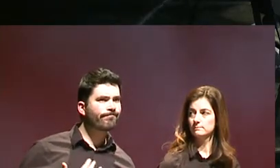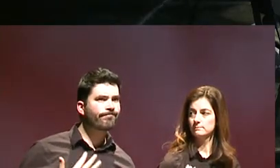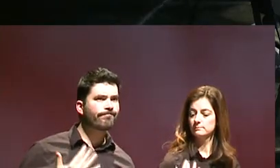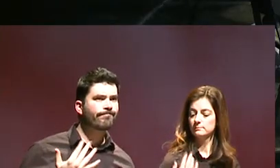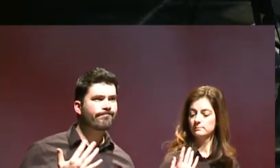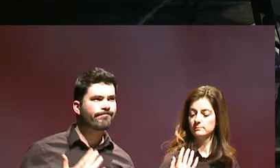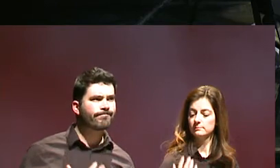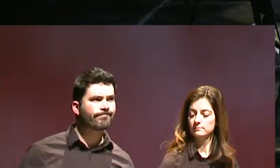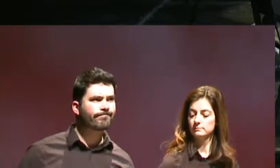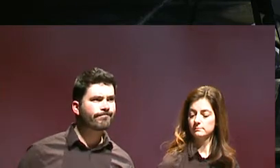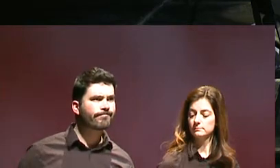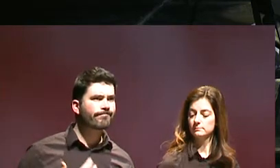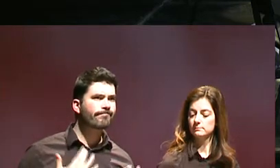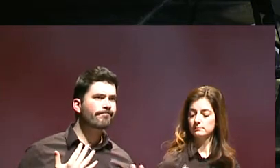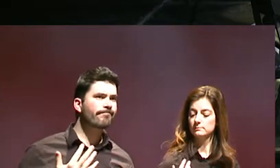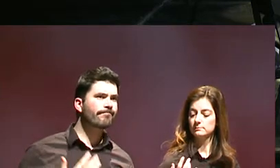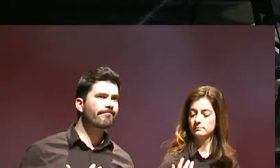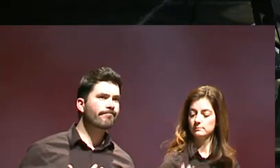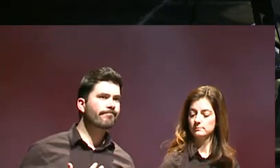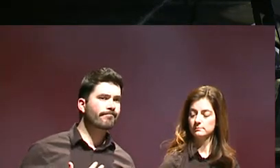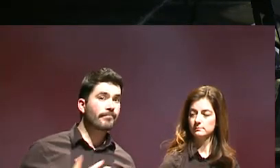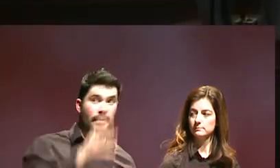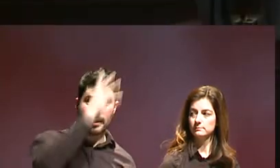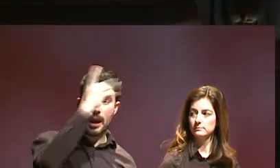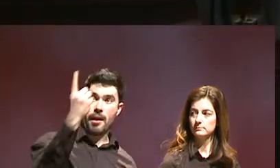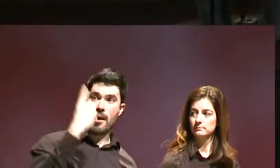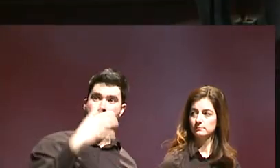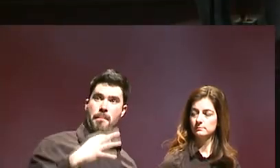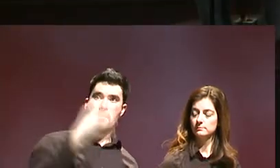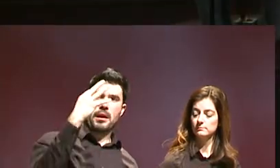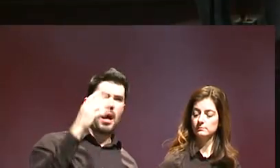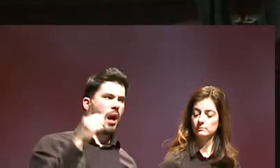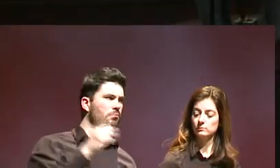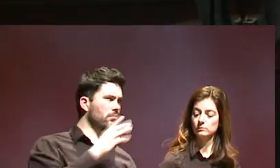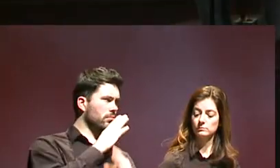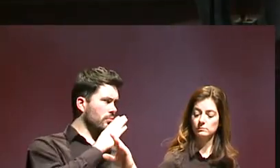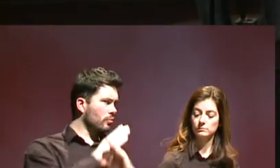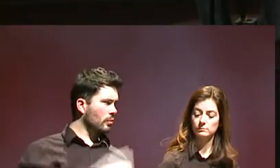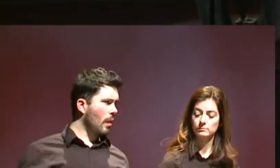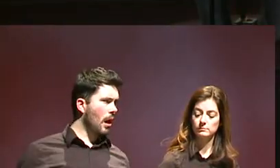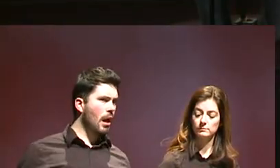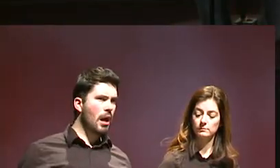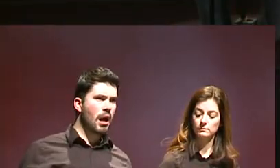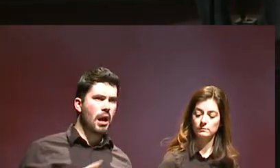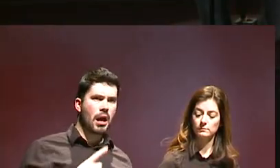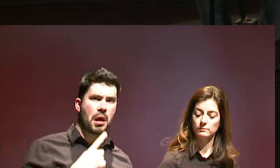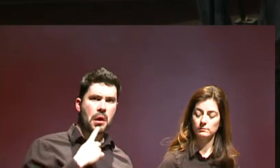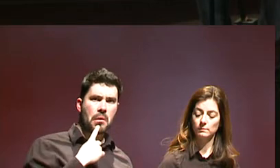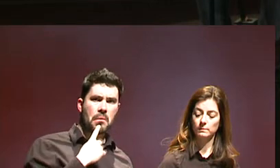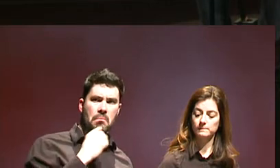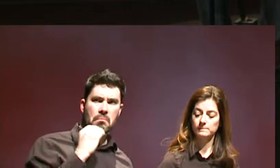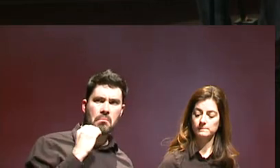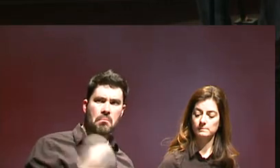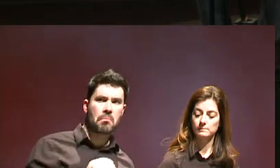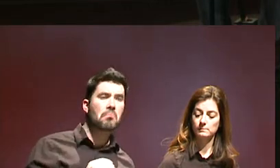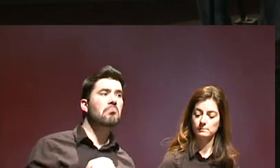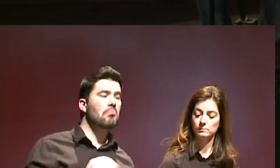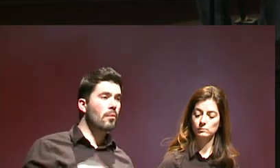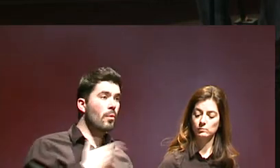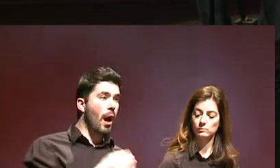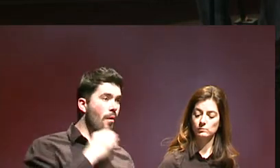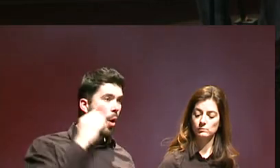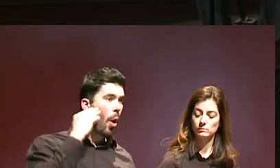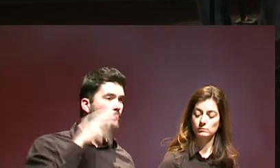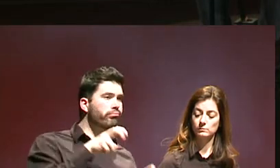eternities pass. My father picks me up. He's quiet. He doesn't say anything. Then we go home, and he turns